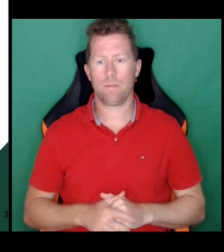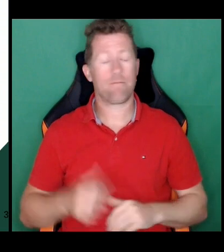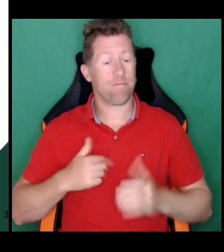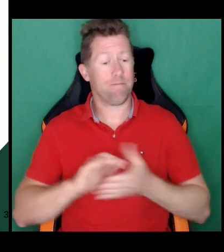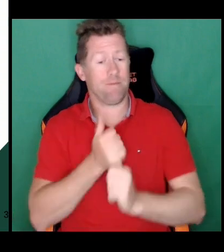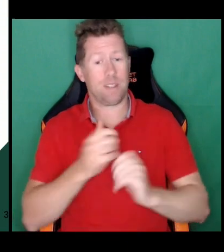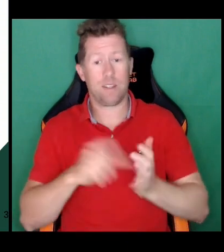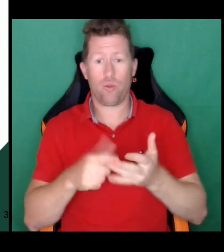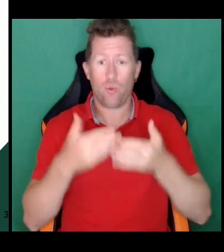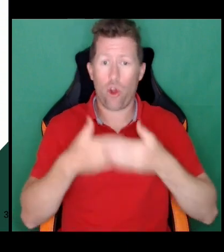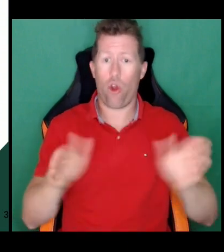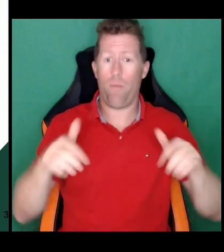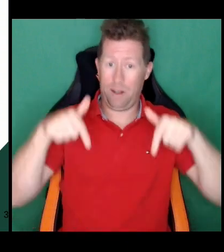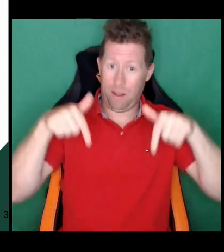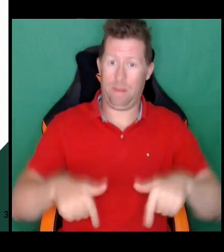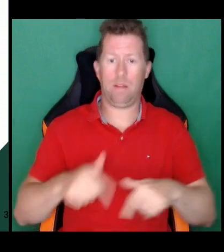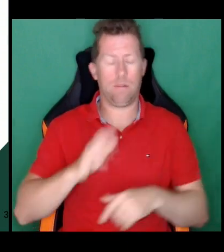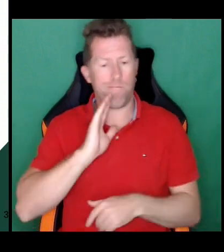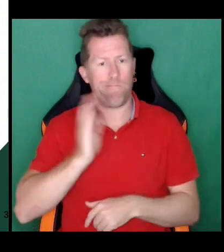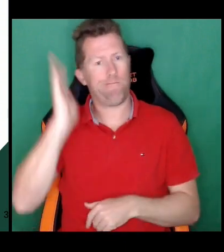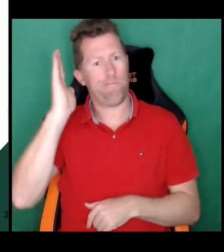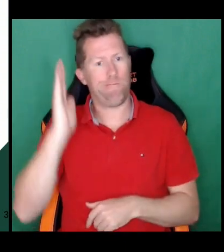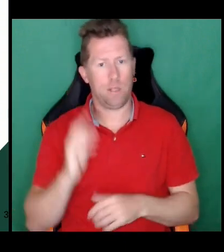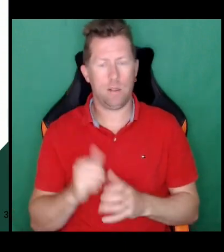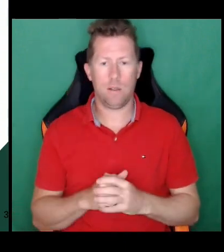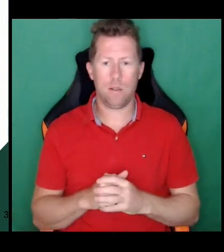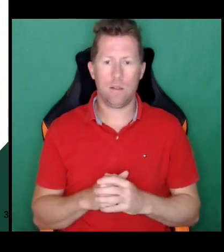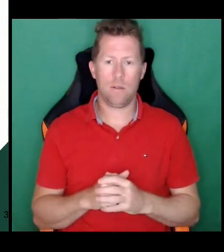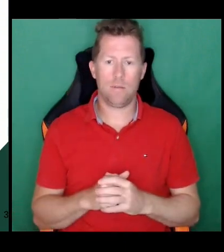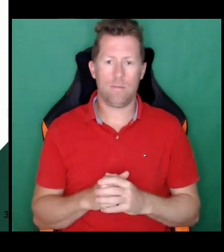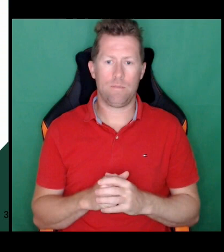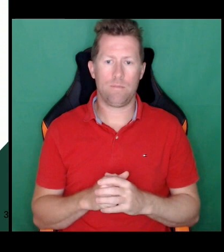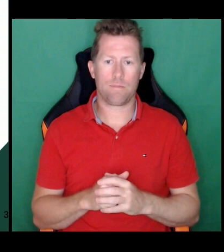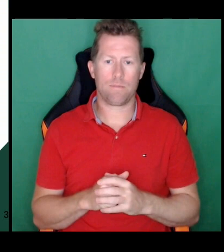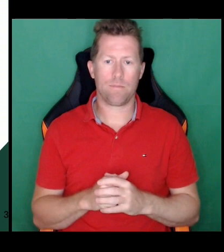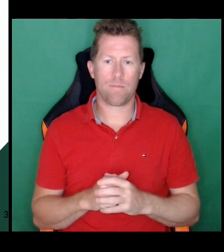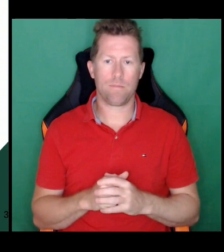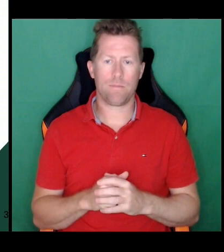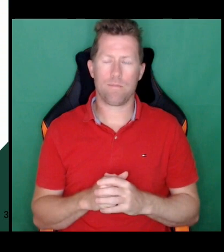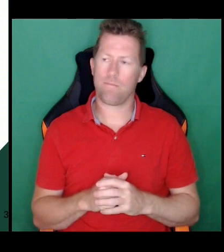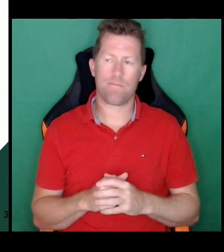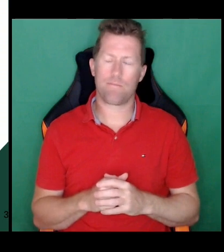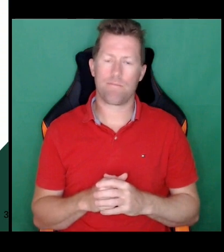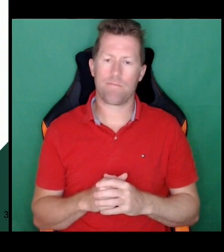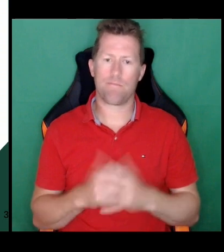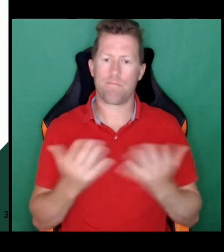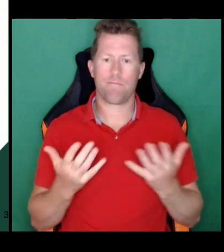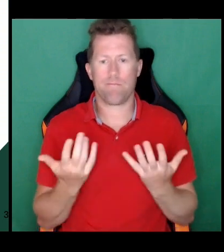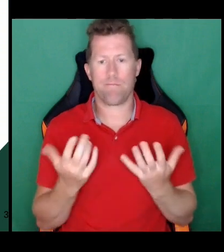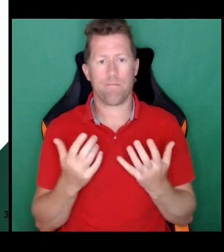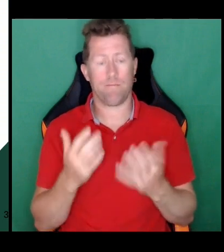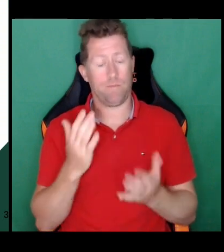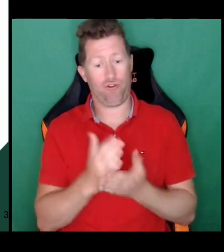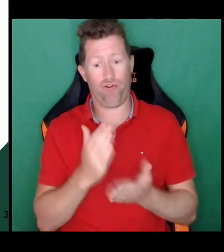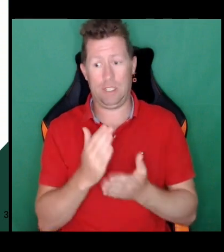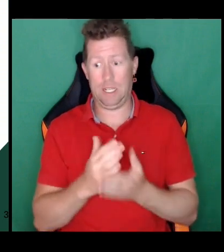to open this session, this important session today. There is no more urgent